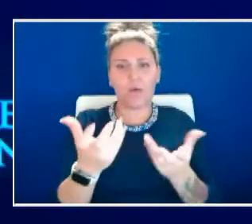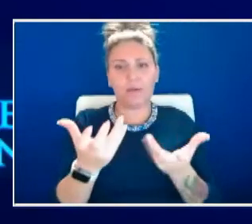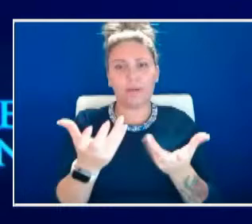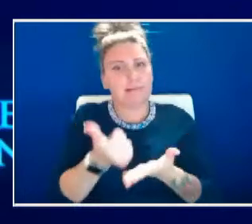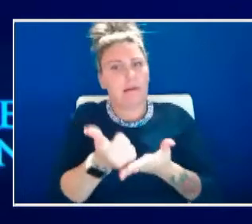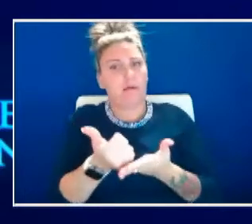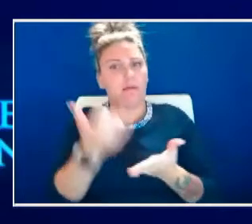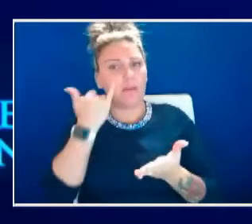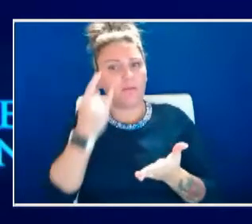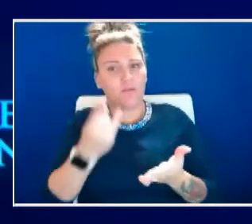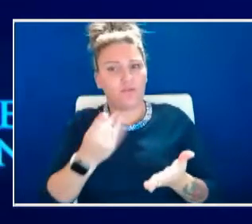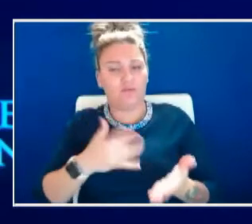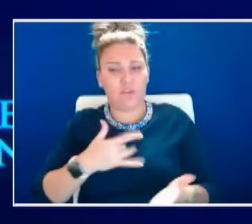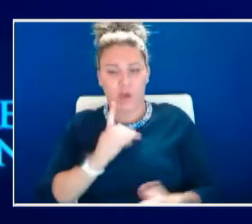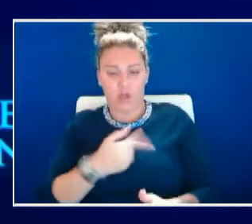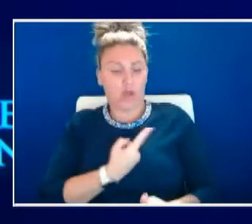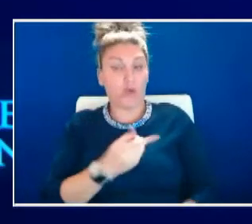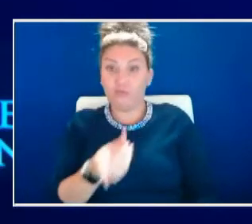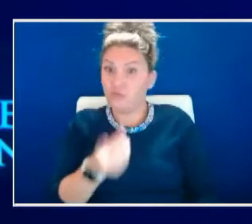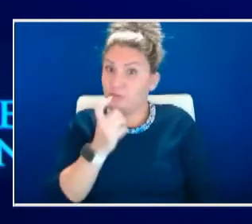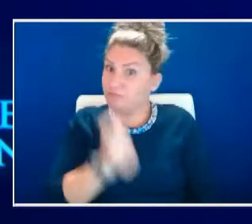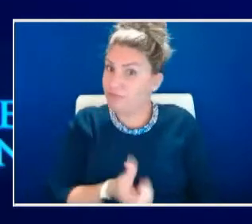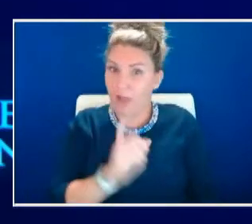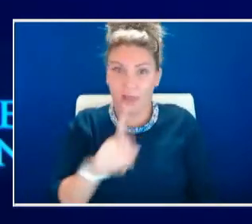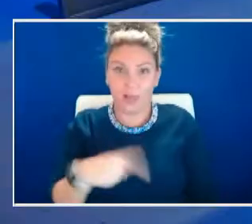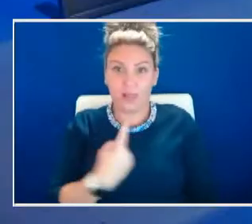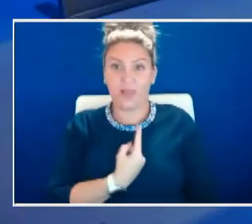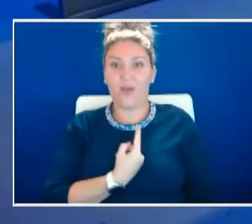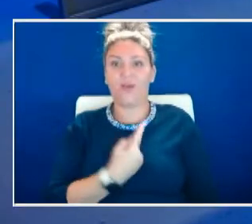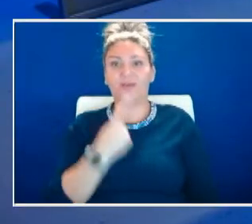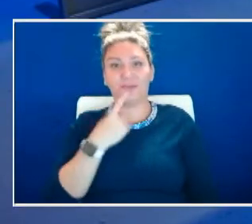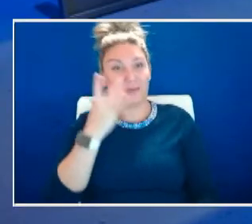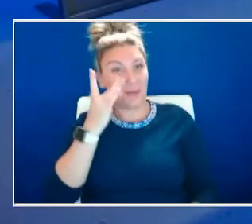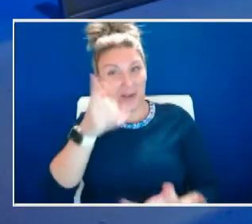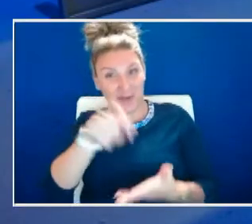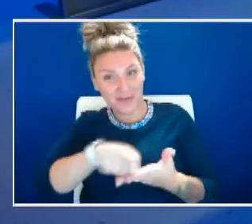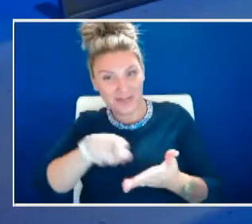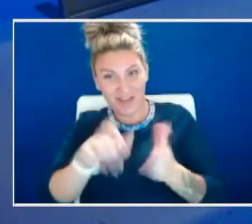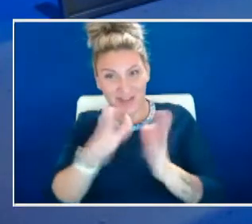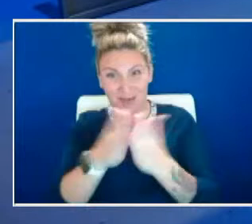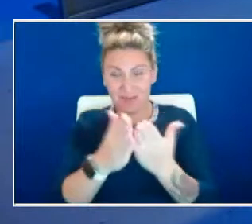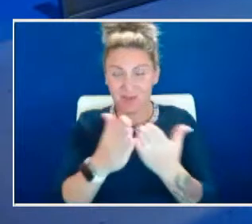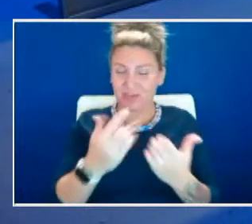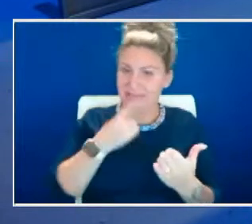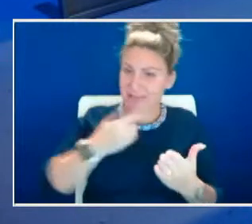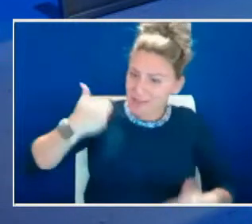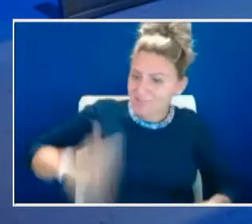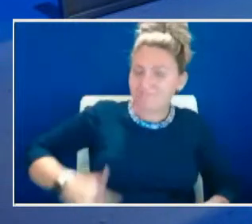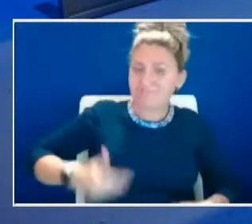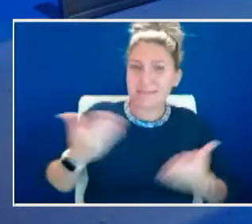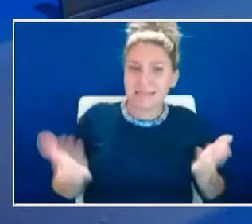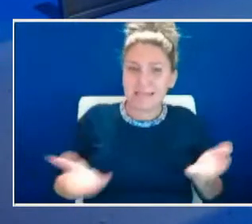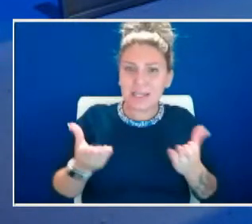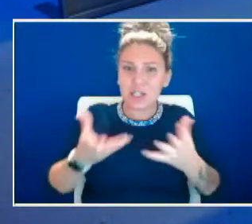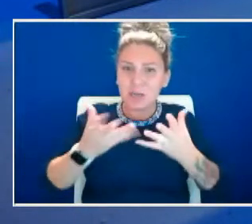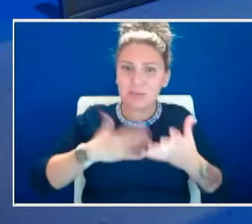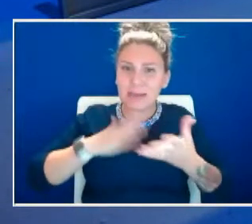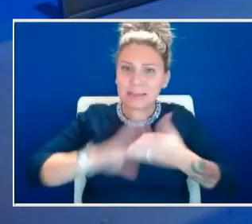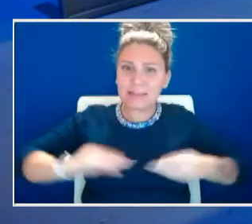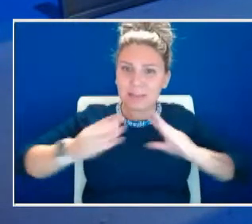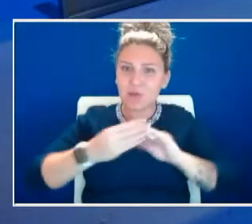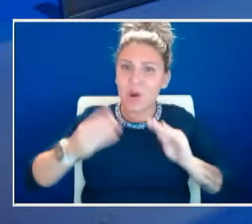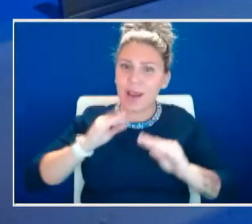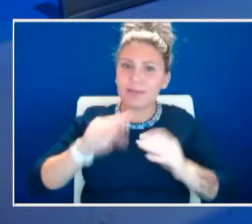you're alone, reach out. You are not alone. That's why you wrote the book, to say, I'm here, this is my story, and I want to be your support